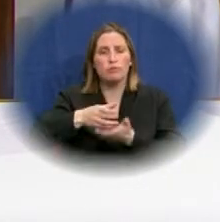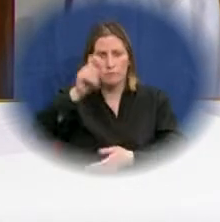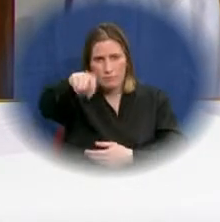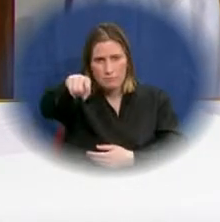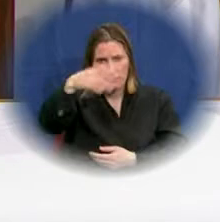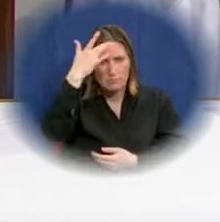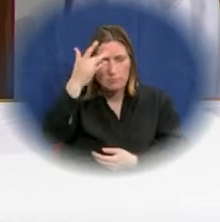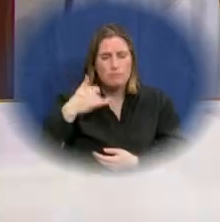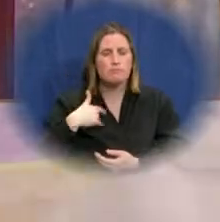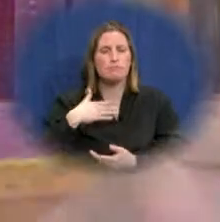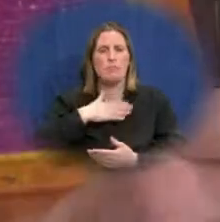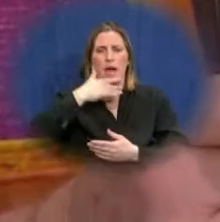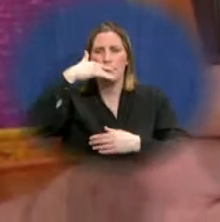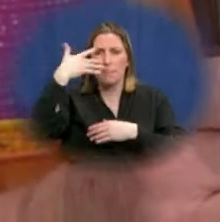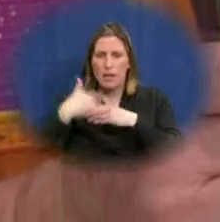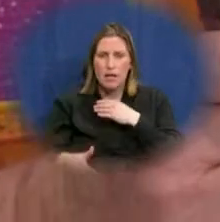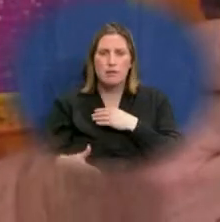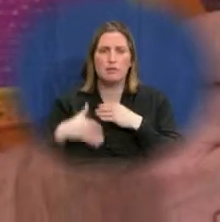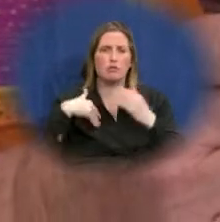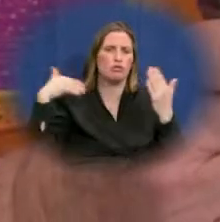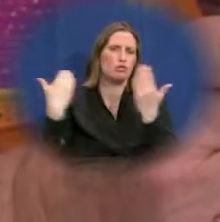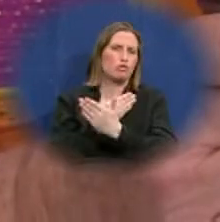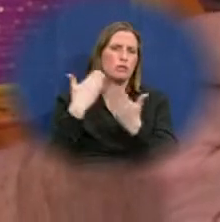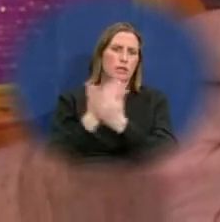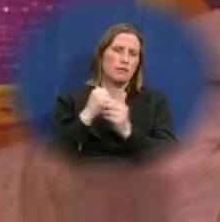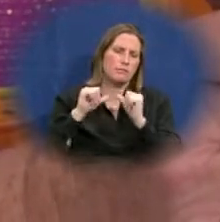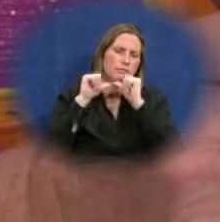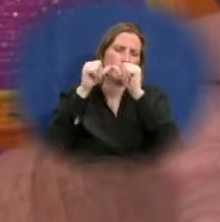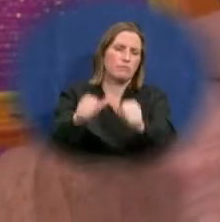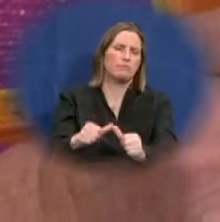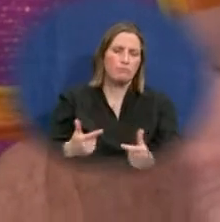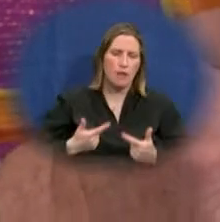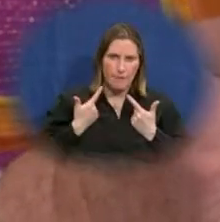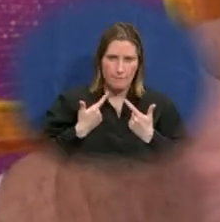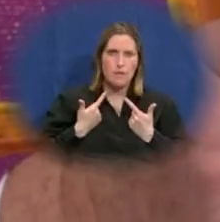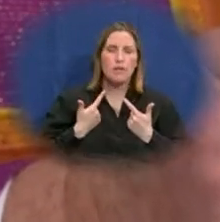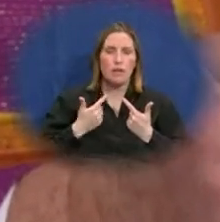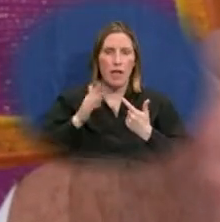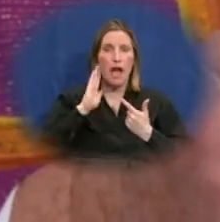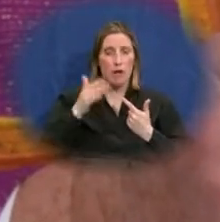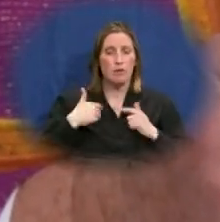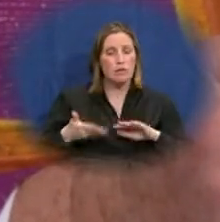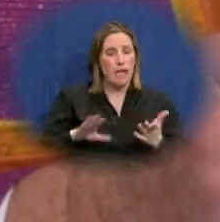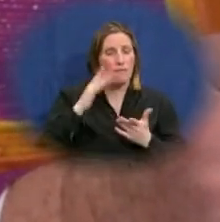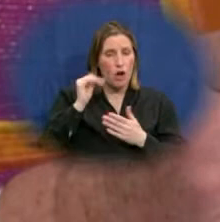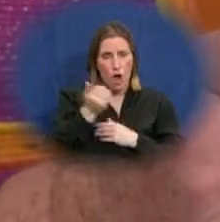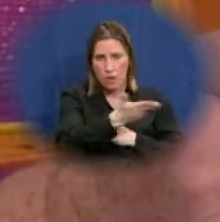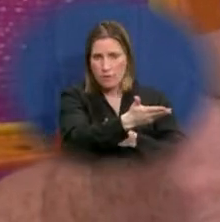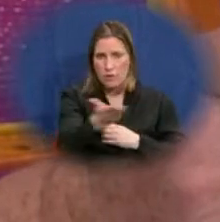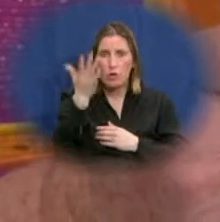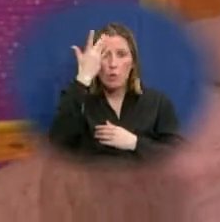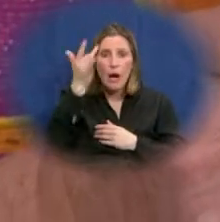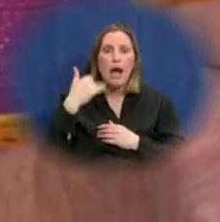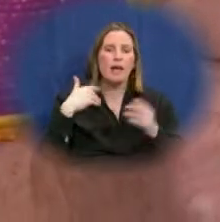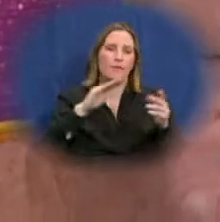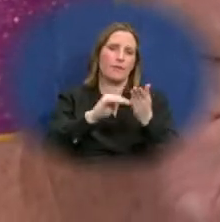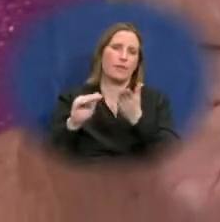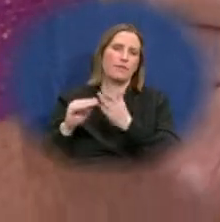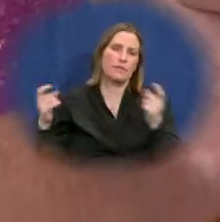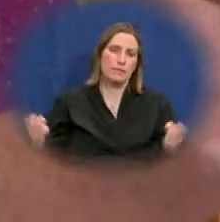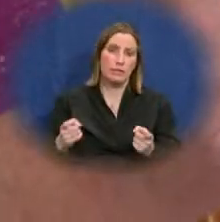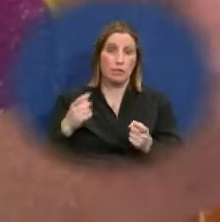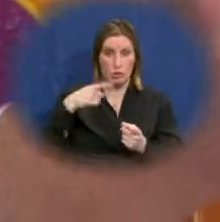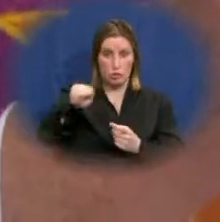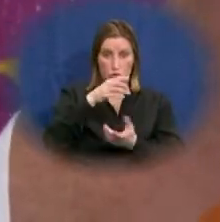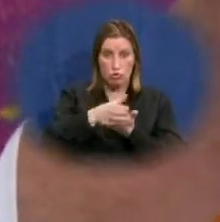it. For this is the chalice of my blood, the blood of the new and eternal covenant, that will be poured out for you and for many for the forgiveness of